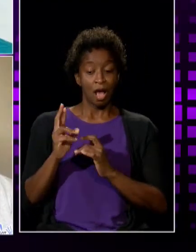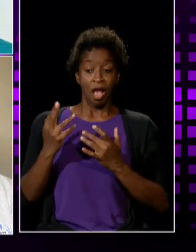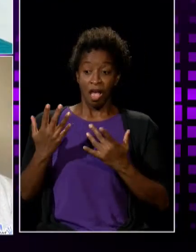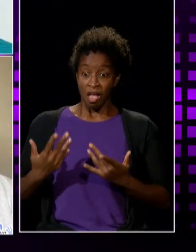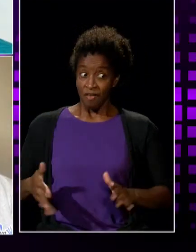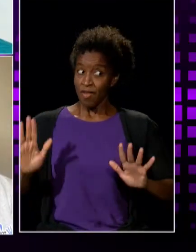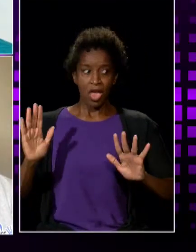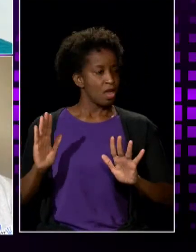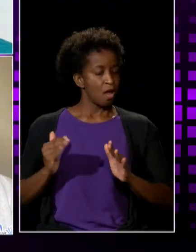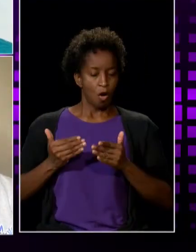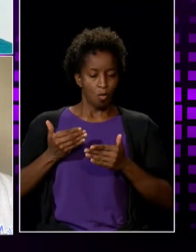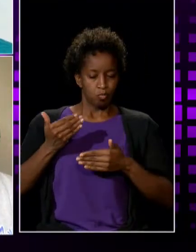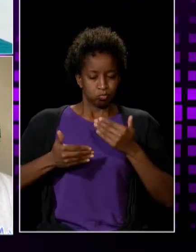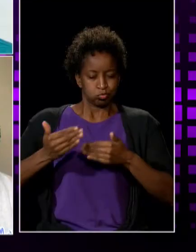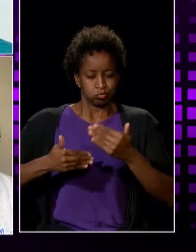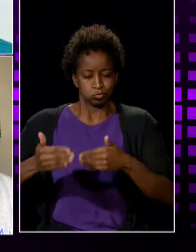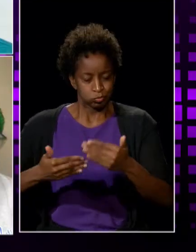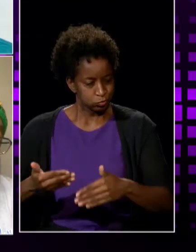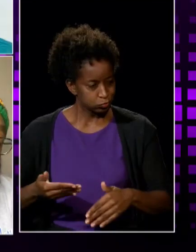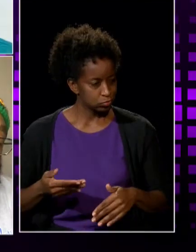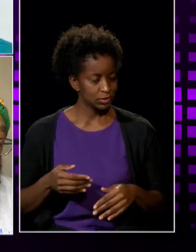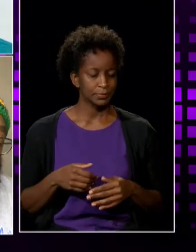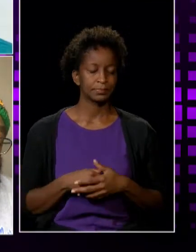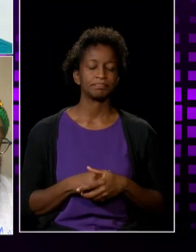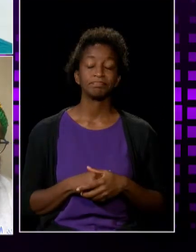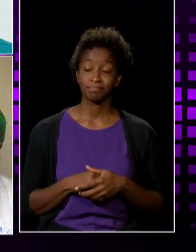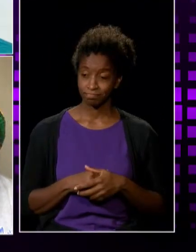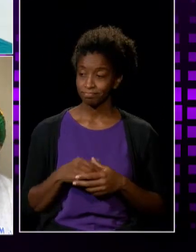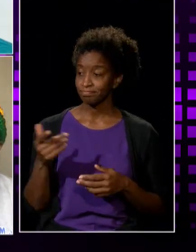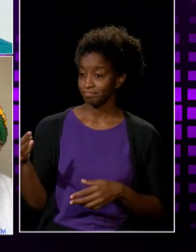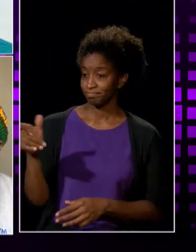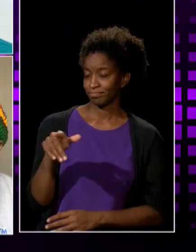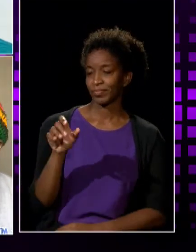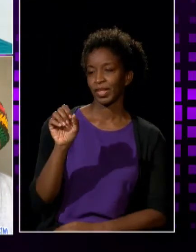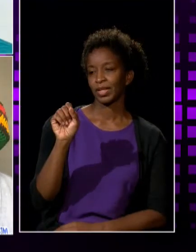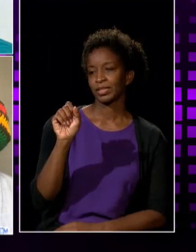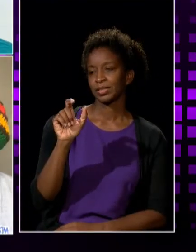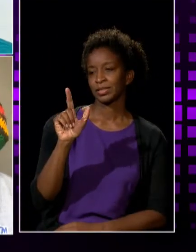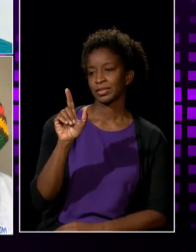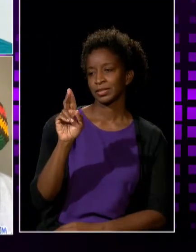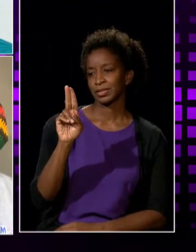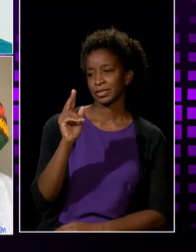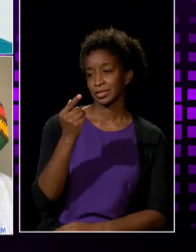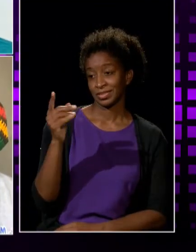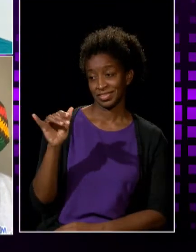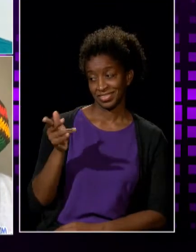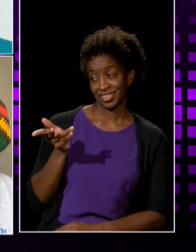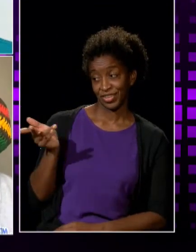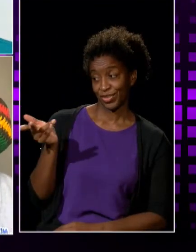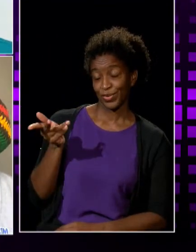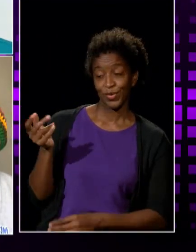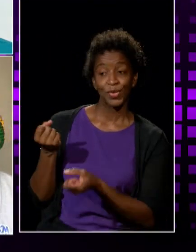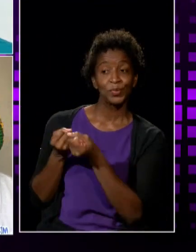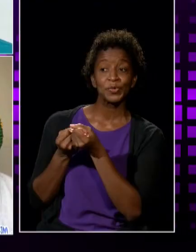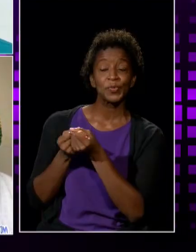Sluggy, you've heard the strong support of our new national hero. What are your thoughts on this?